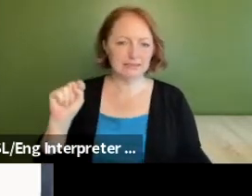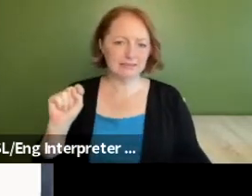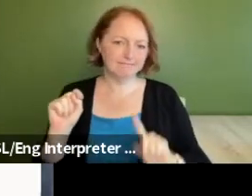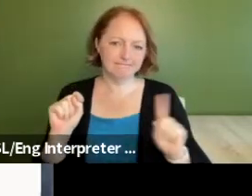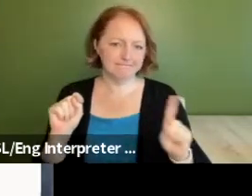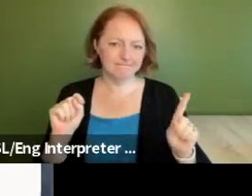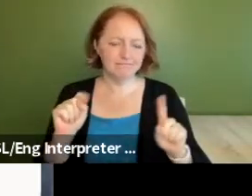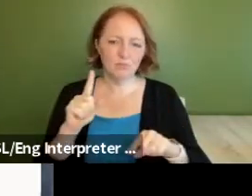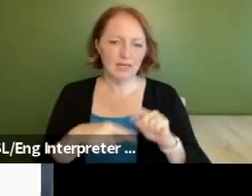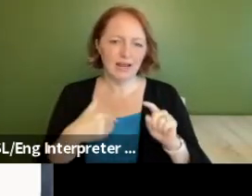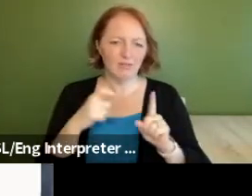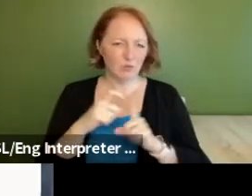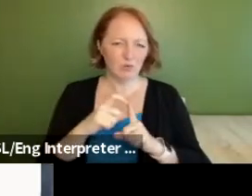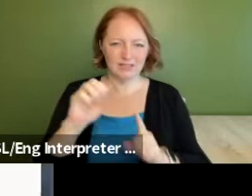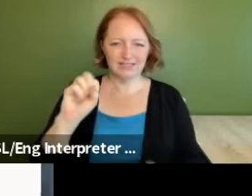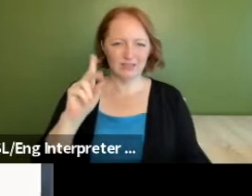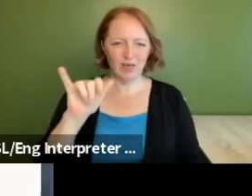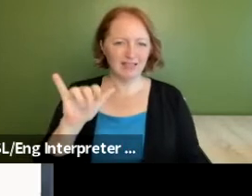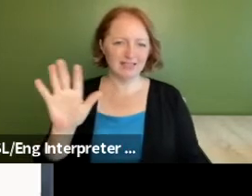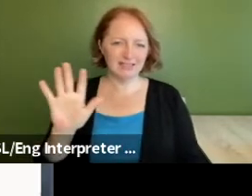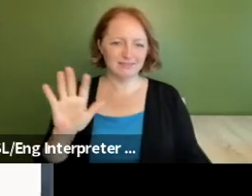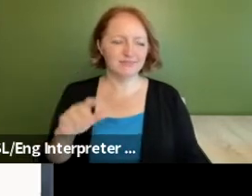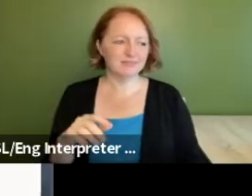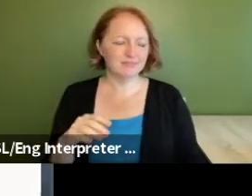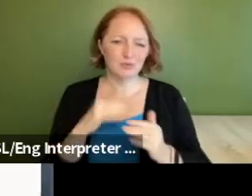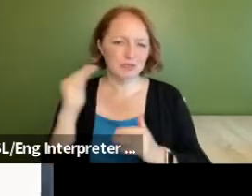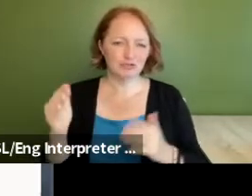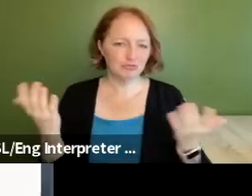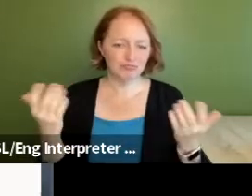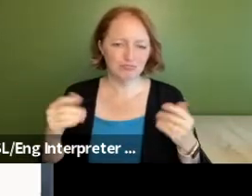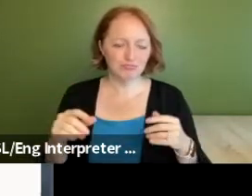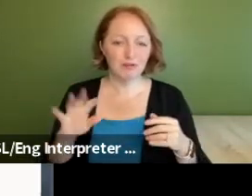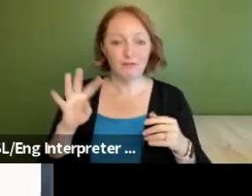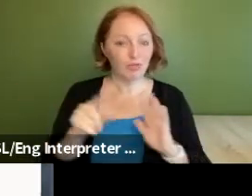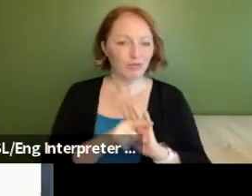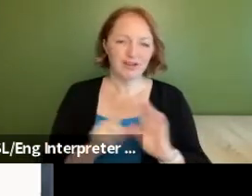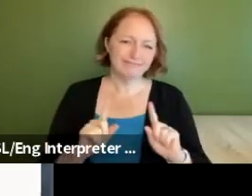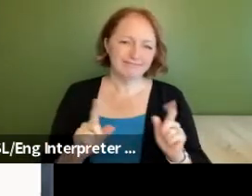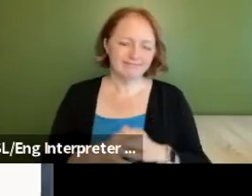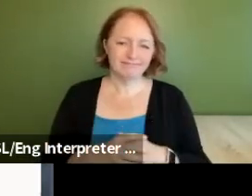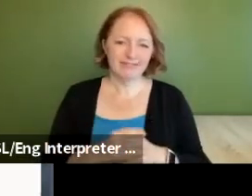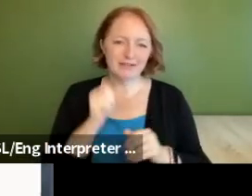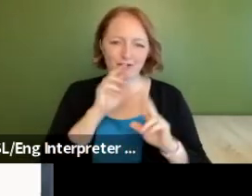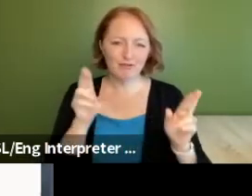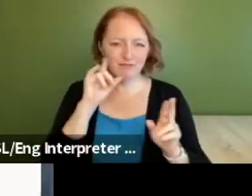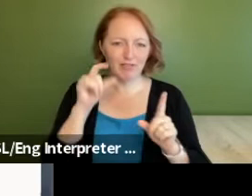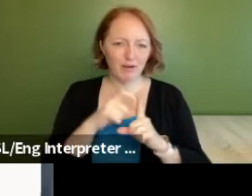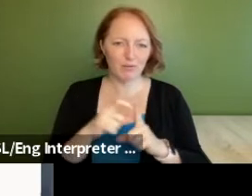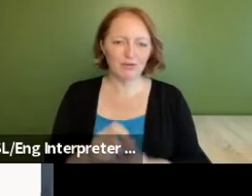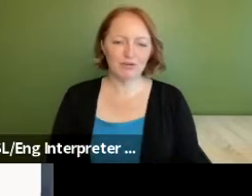like, we can't have that word being out. Just, that's just something that, you know, they're fourth graders, they're not ready for that word